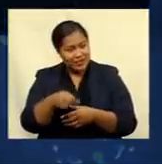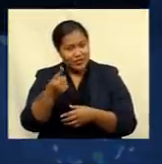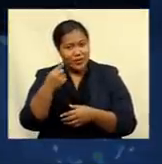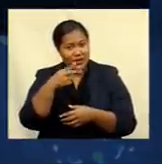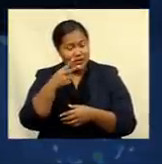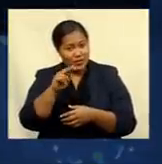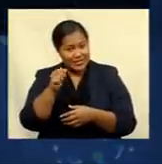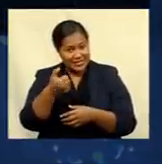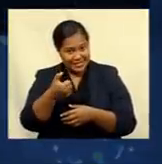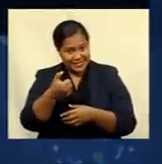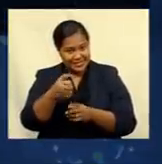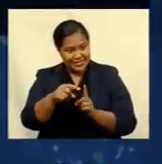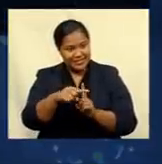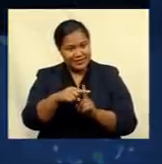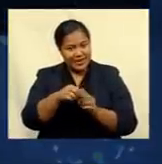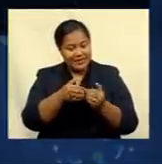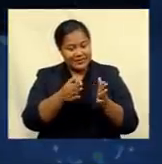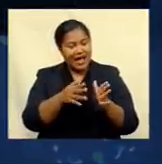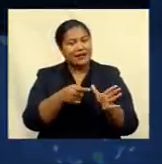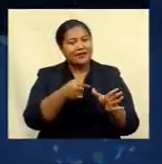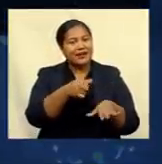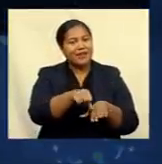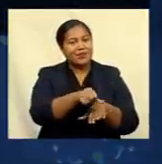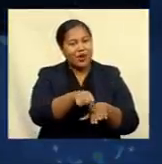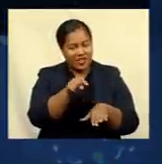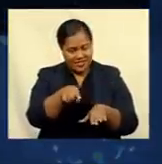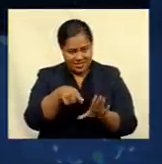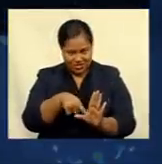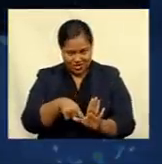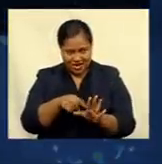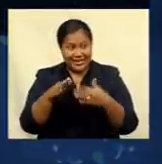26,126 cases since April of this year. There are now